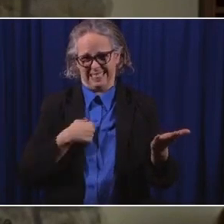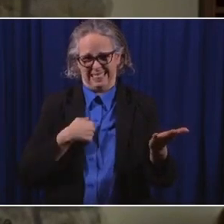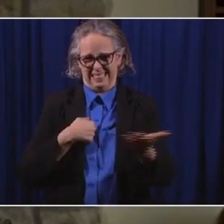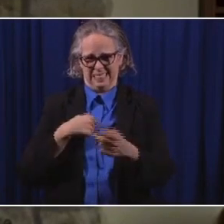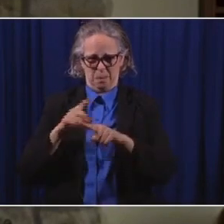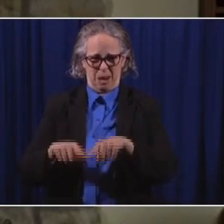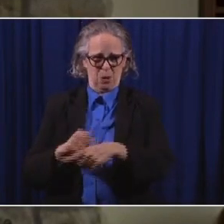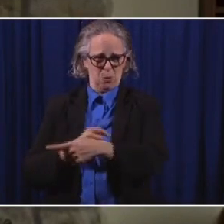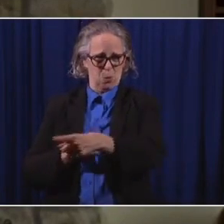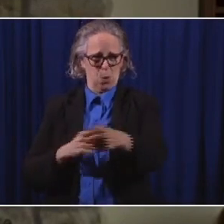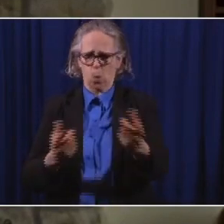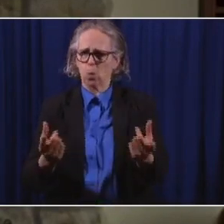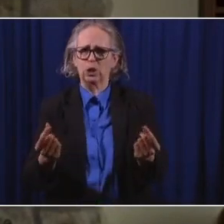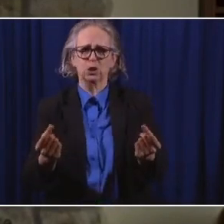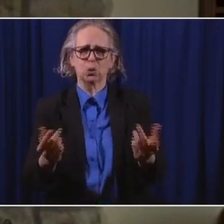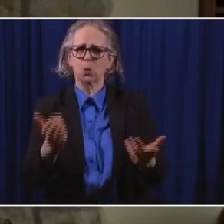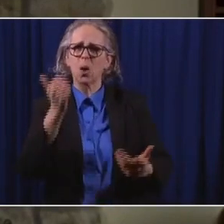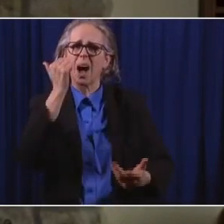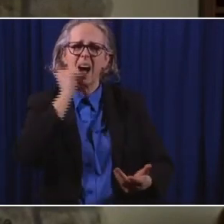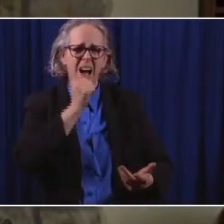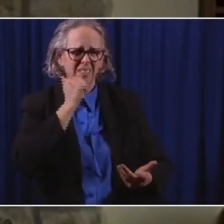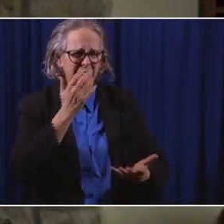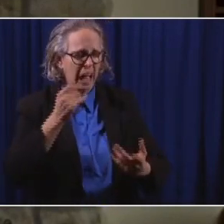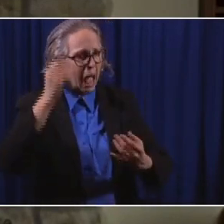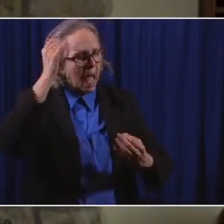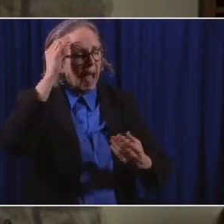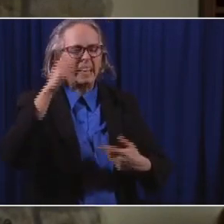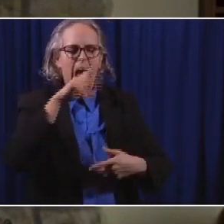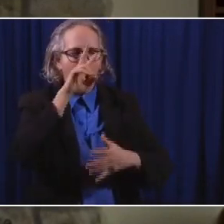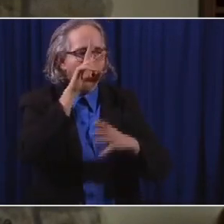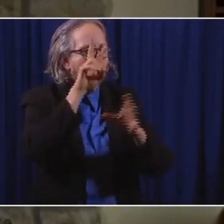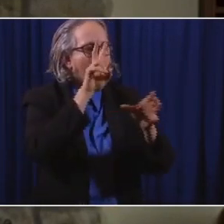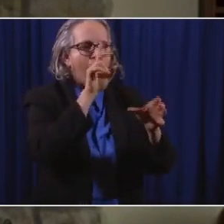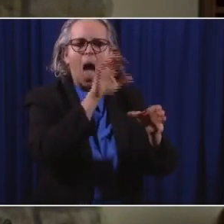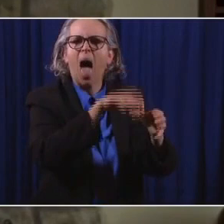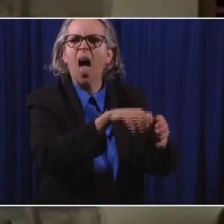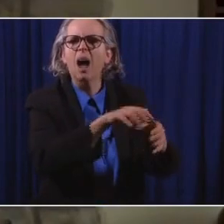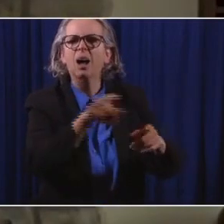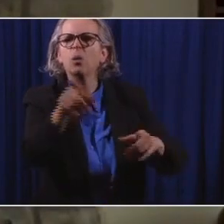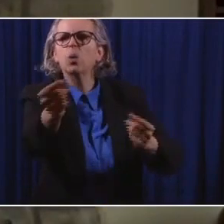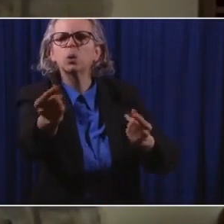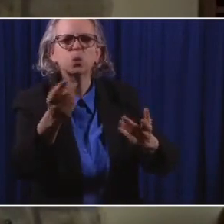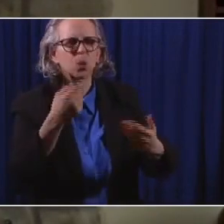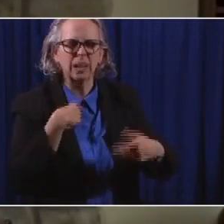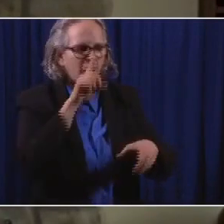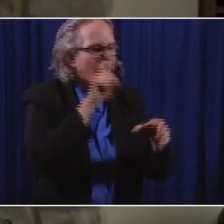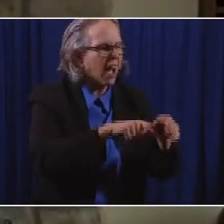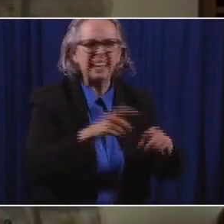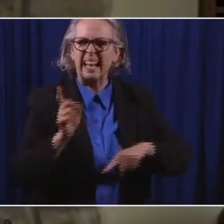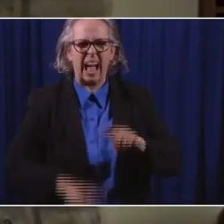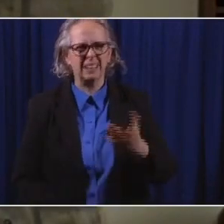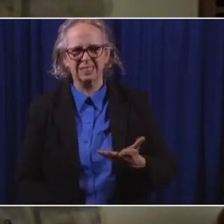government cannot really interfere, and unless you're in a totalitarian state.